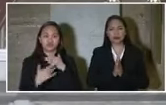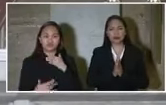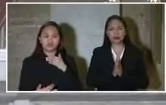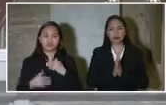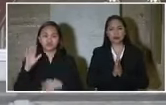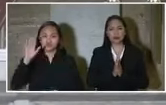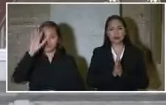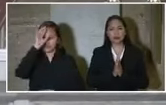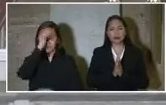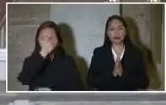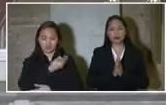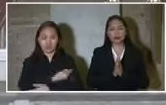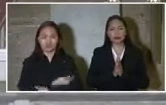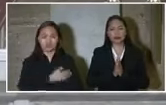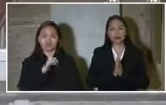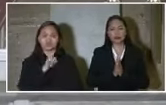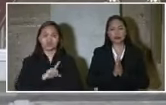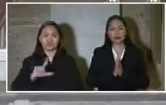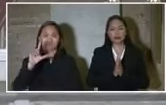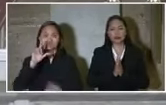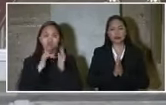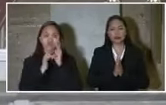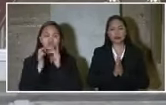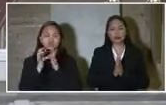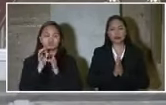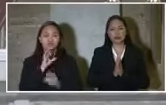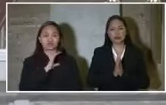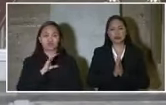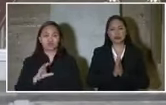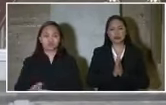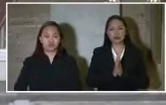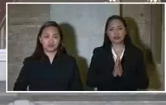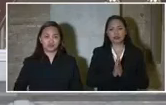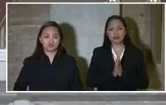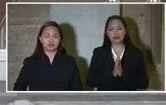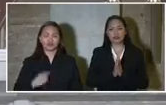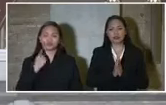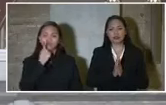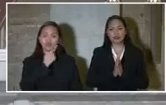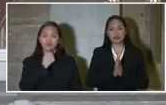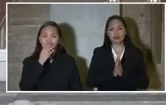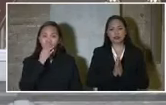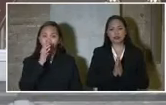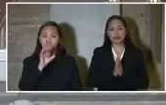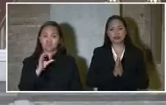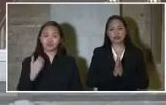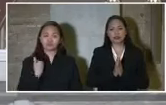your Son, our Lord Jesus Christ, at